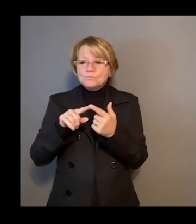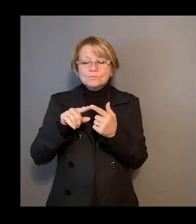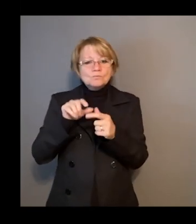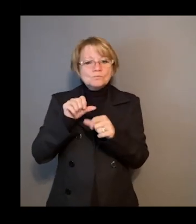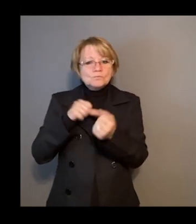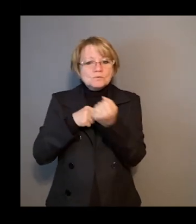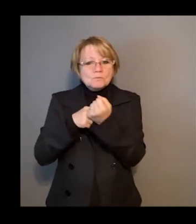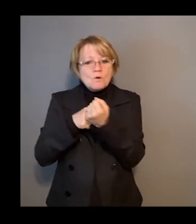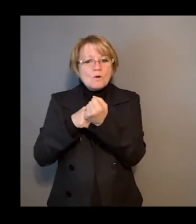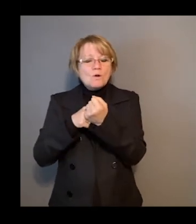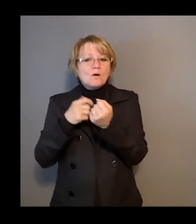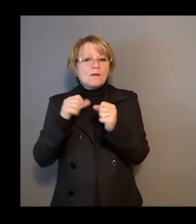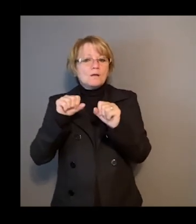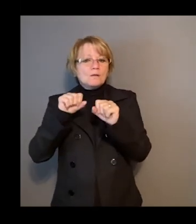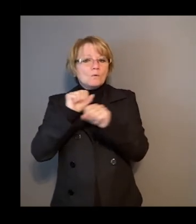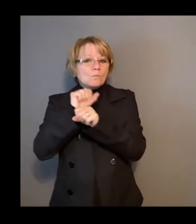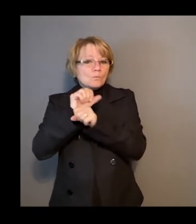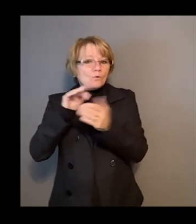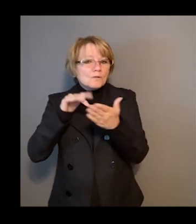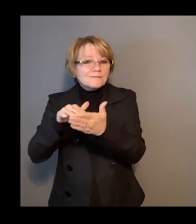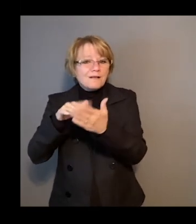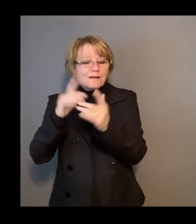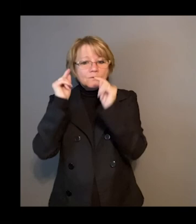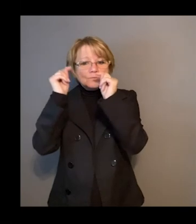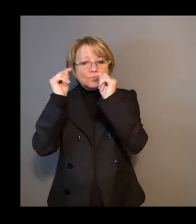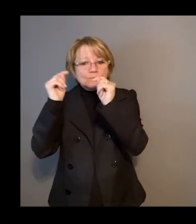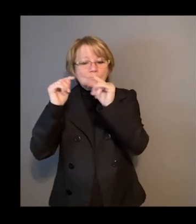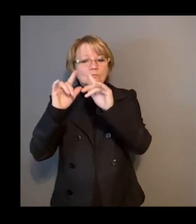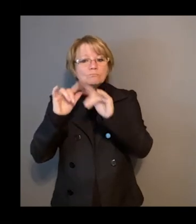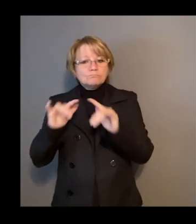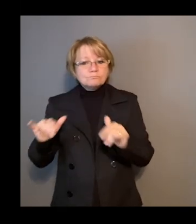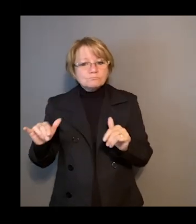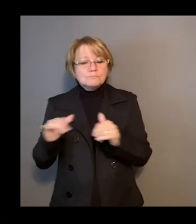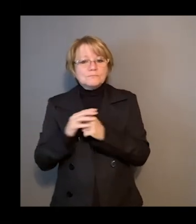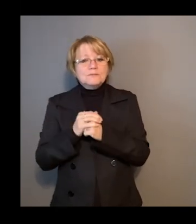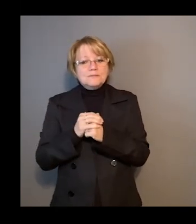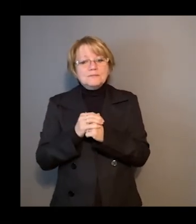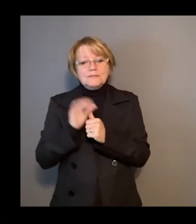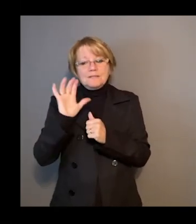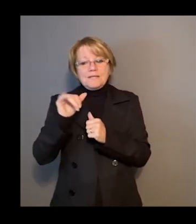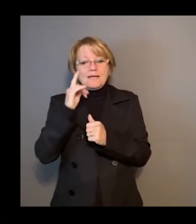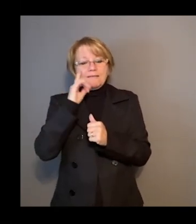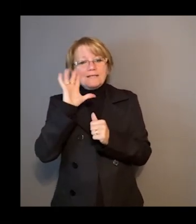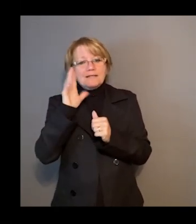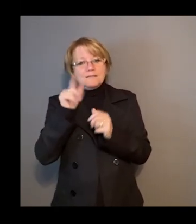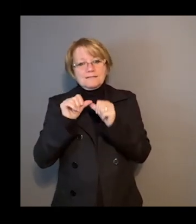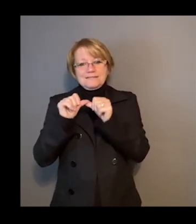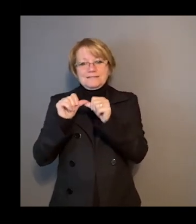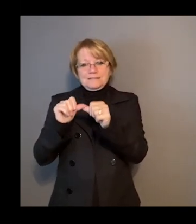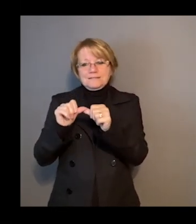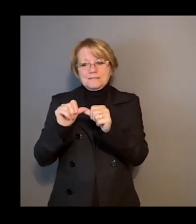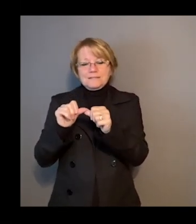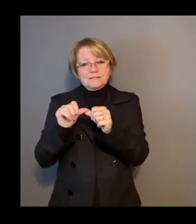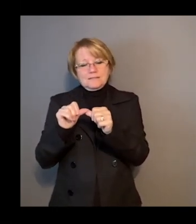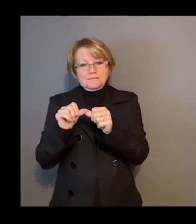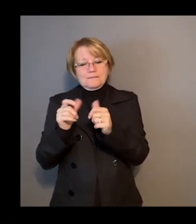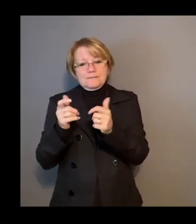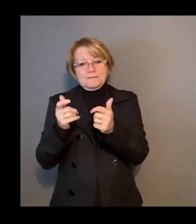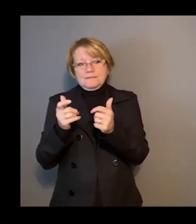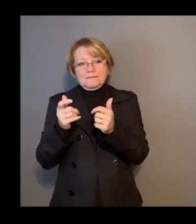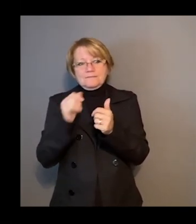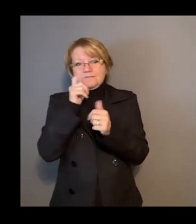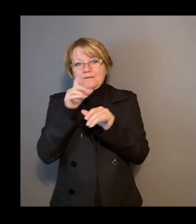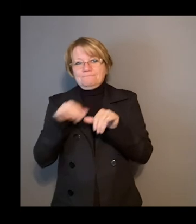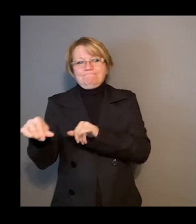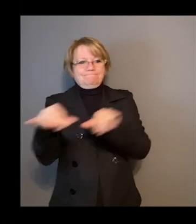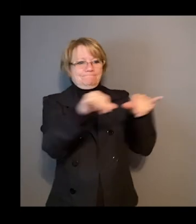or you know, that I could go ask for help. That I think the consistency there, I don't think you'll have it across with all the teachers in school.